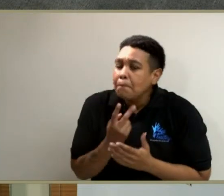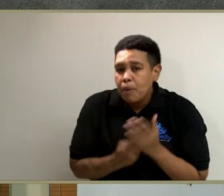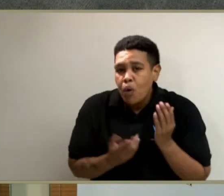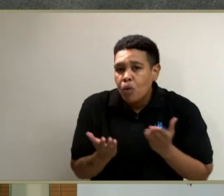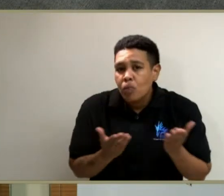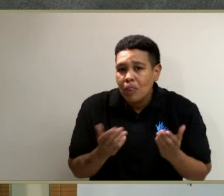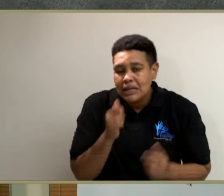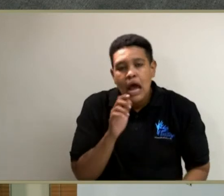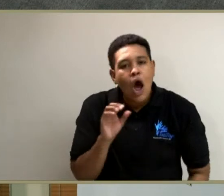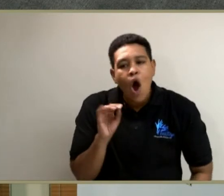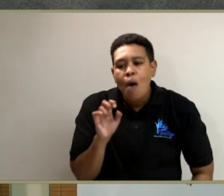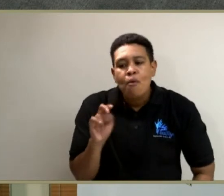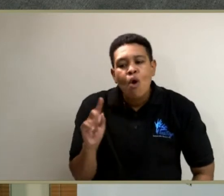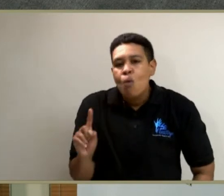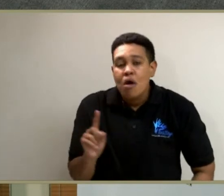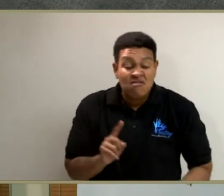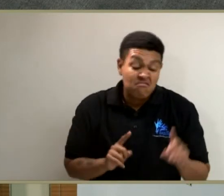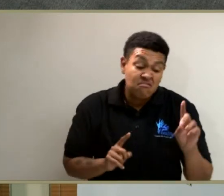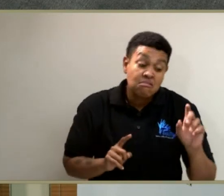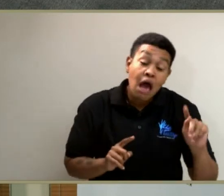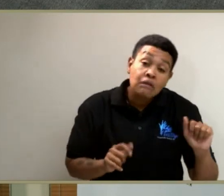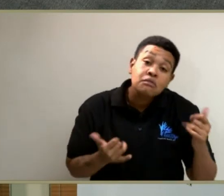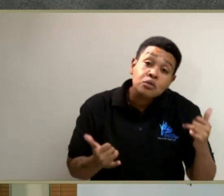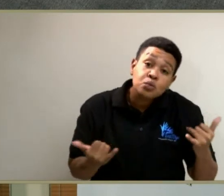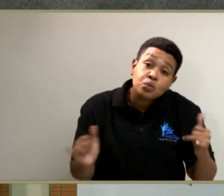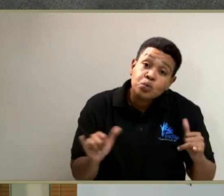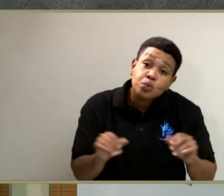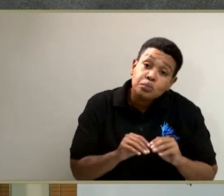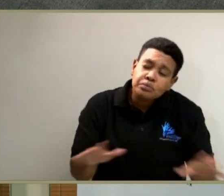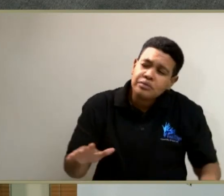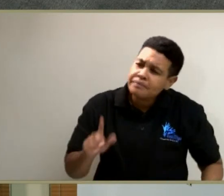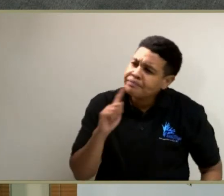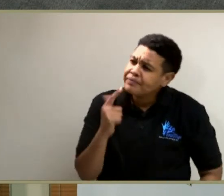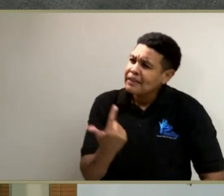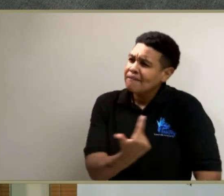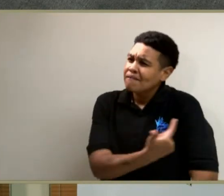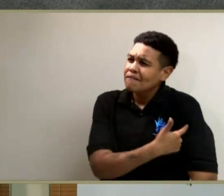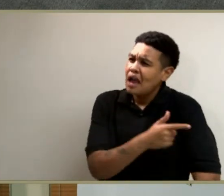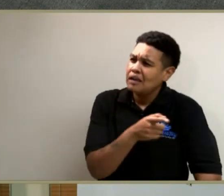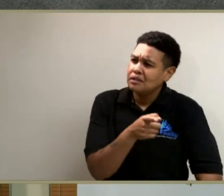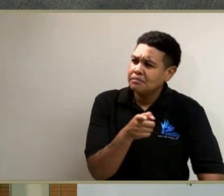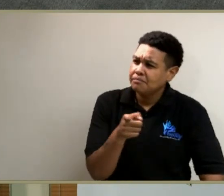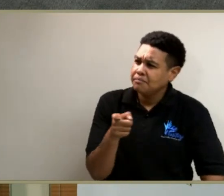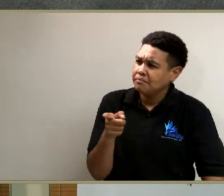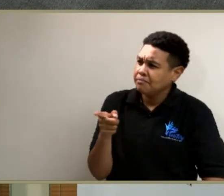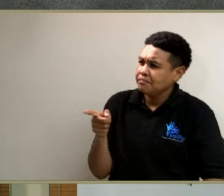In terms of vaccination status, we have been monitoring the number of persons